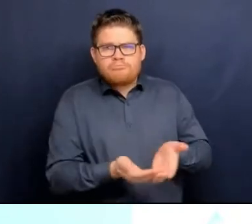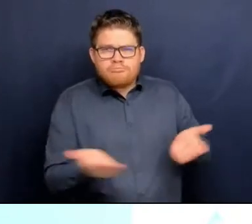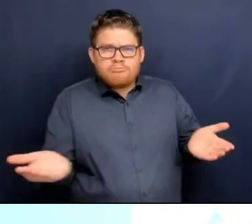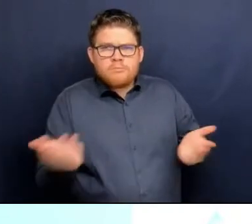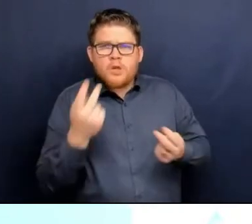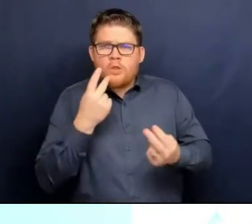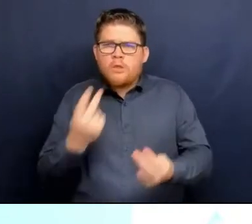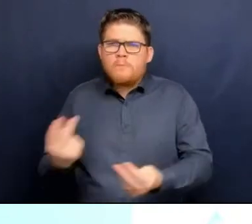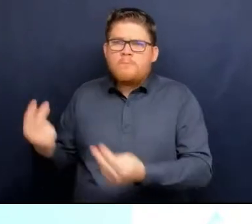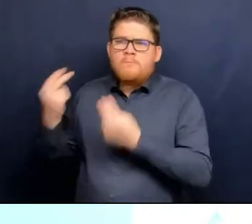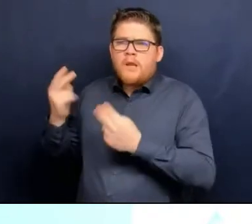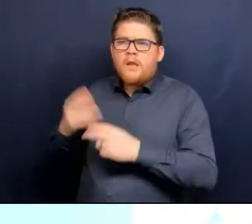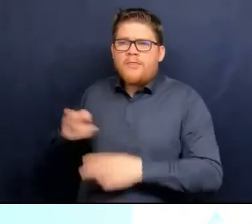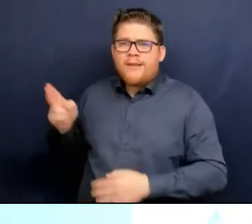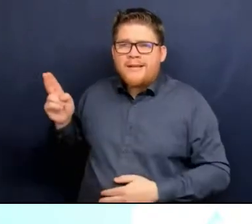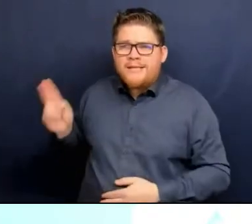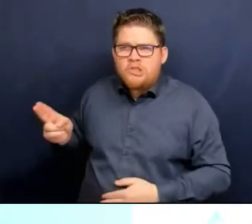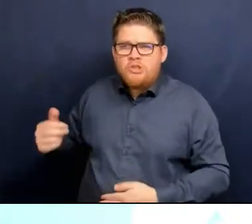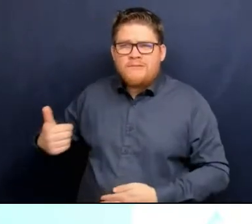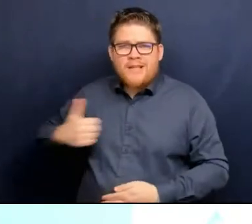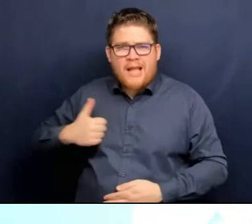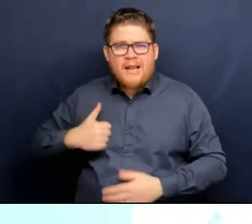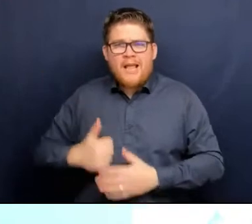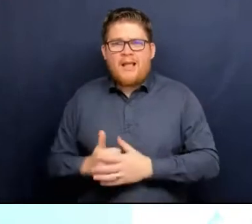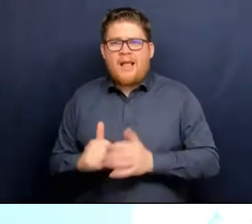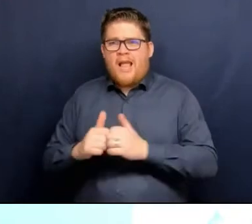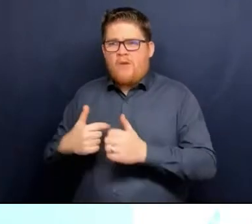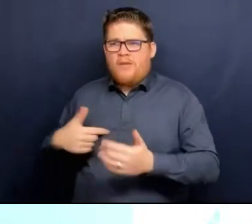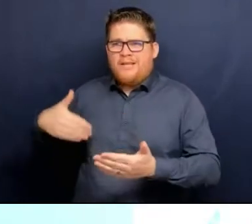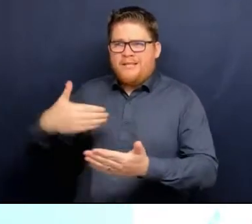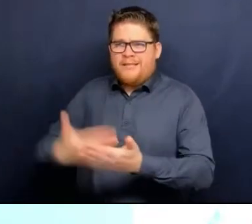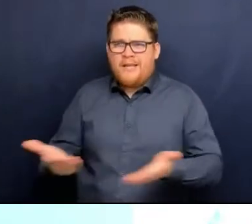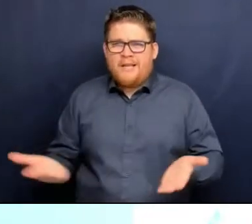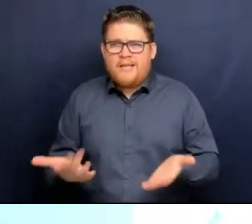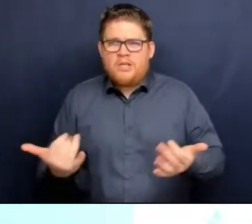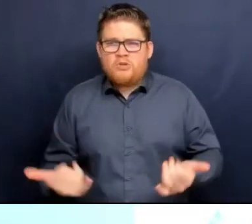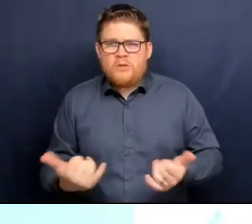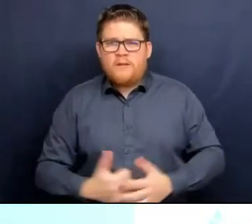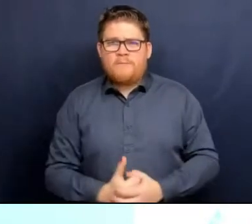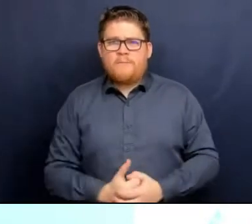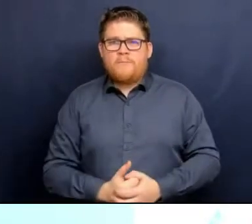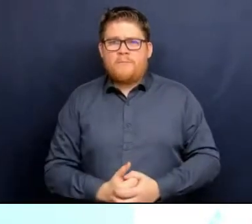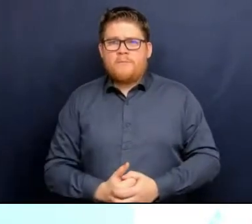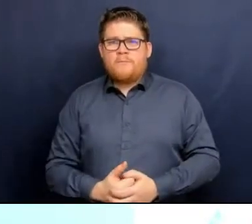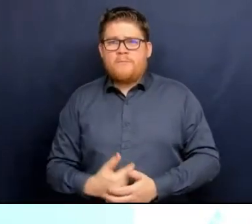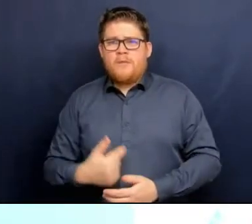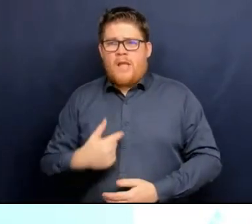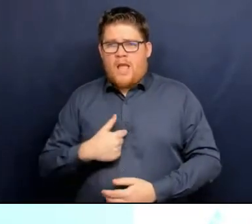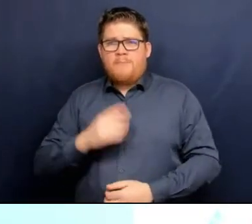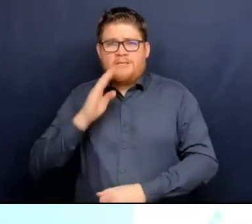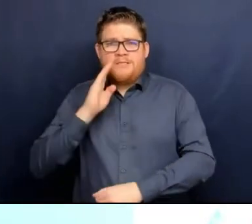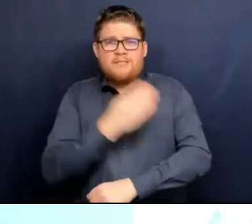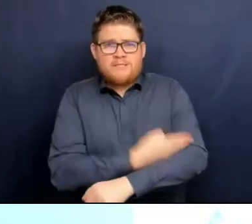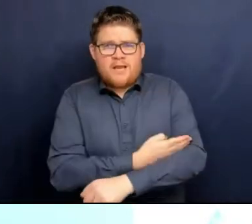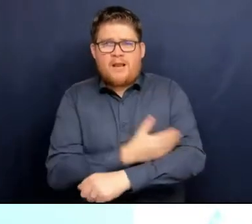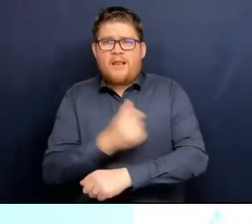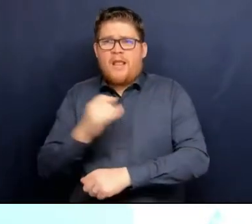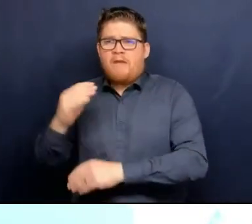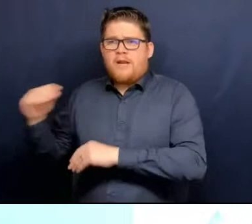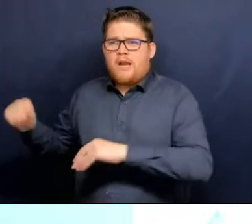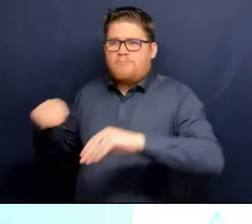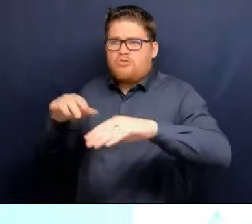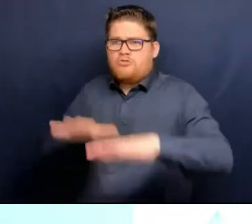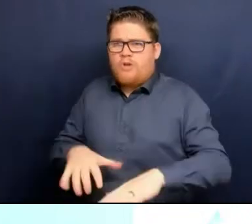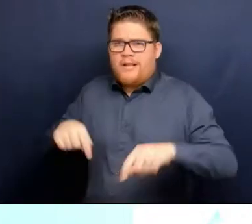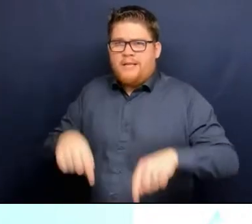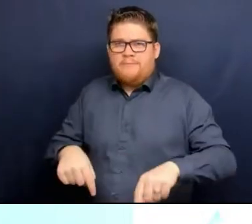we all came to be here. I'm the son of an immigrant. Aside from the Indigenous peoples present today and those around British Columbia, all of us came